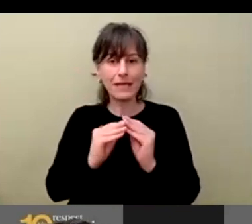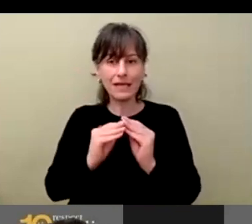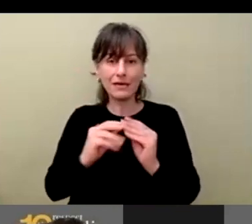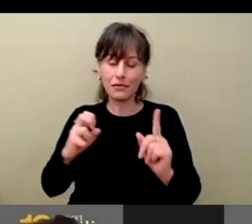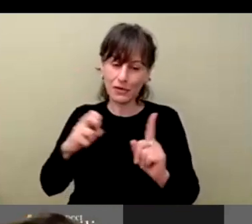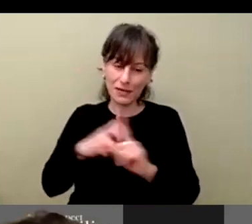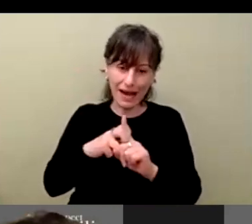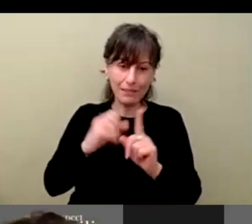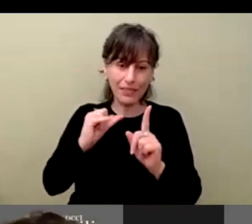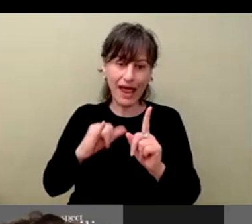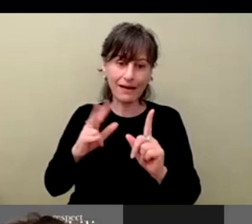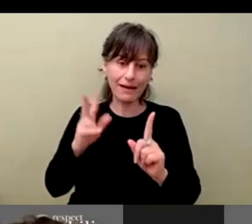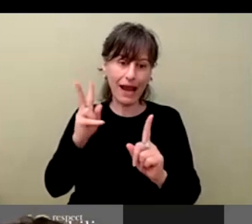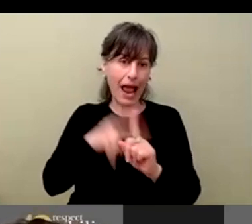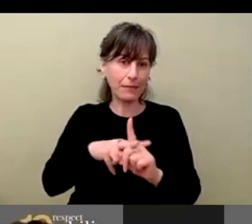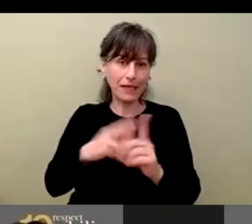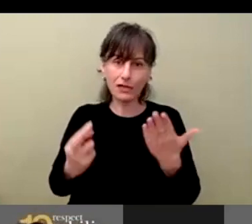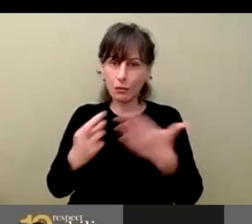or things like that.